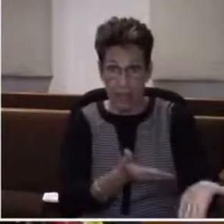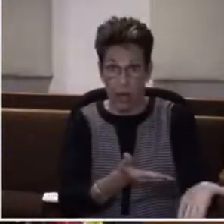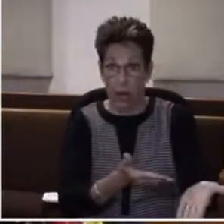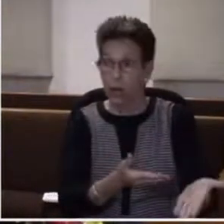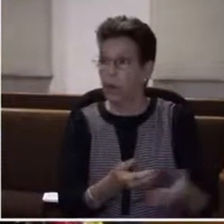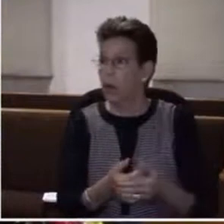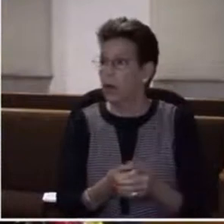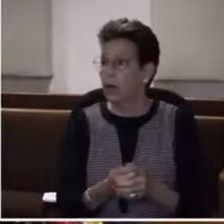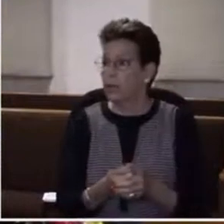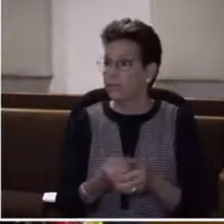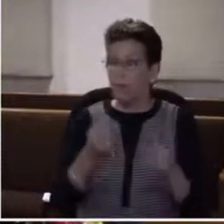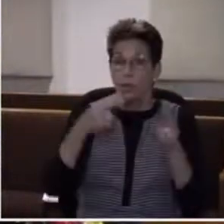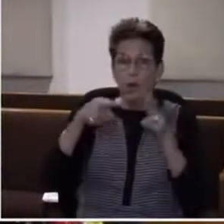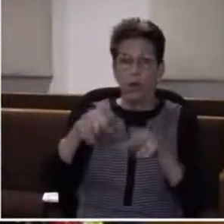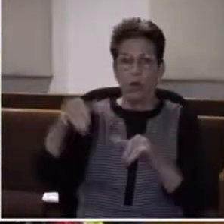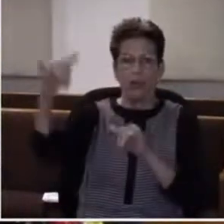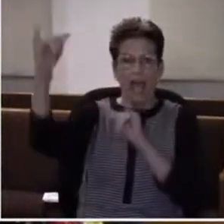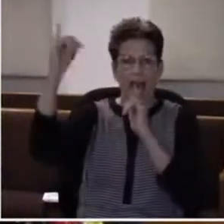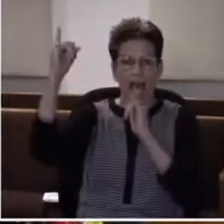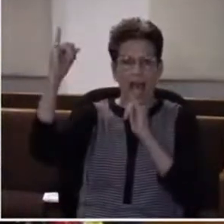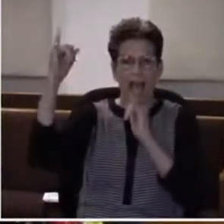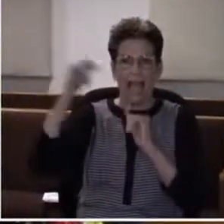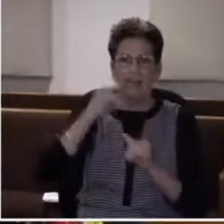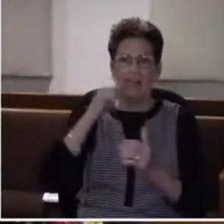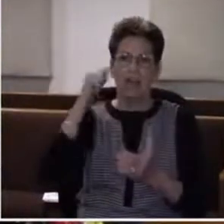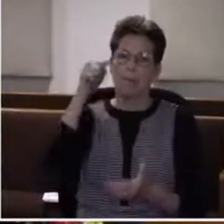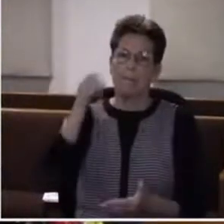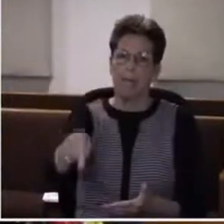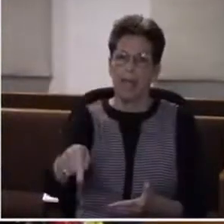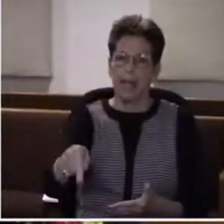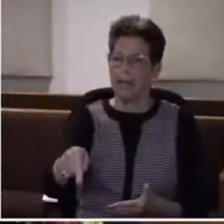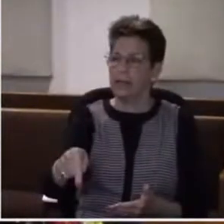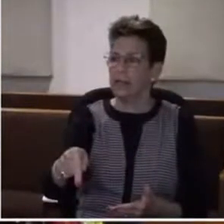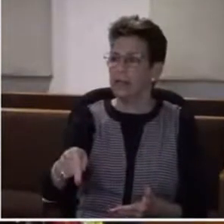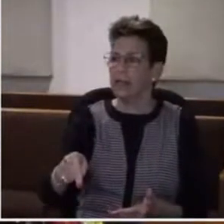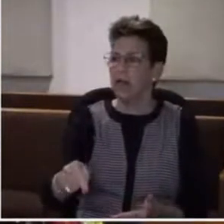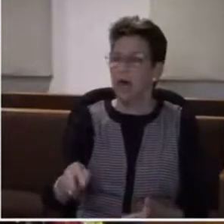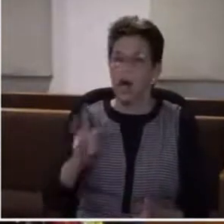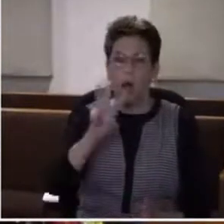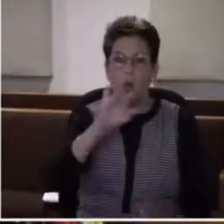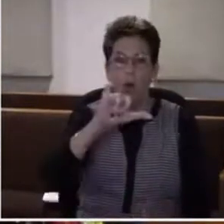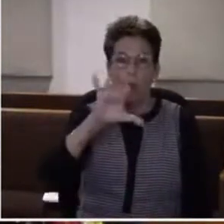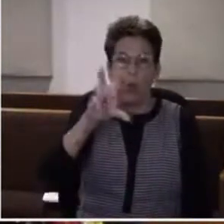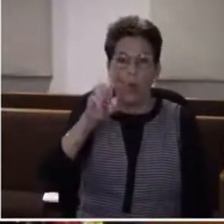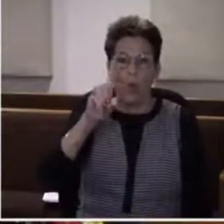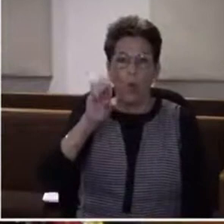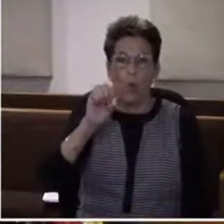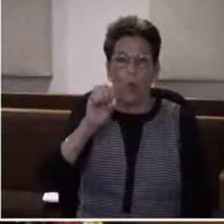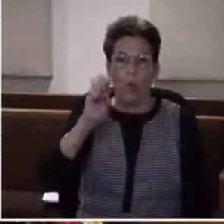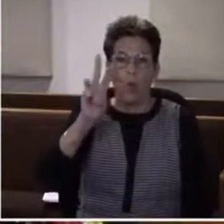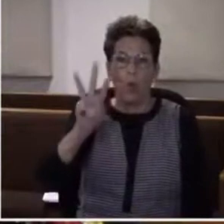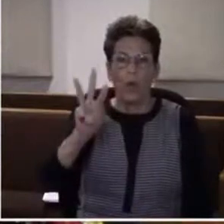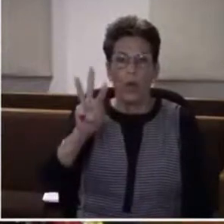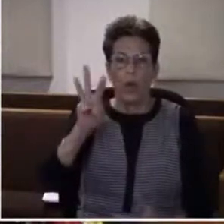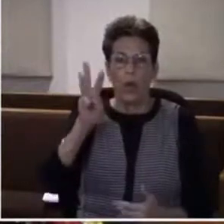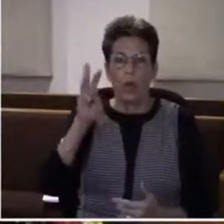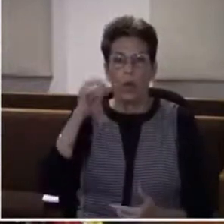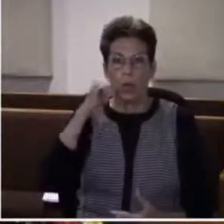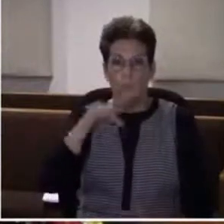Behold, I have commanded a widow woman there to sustain thee.